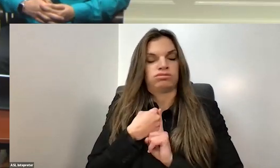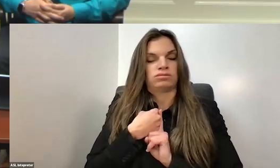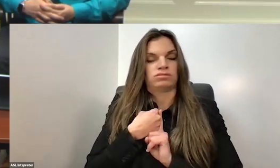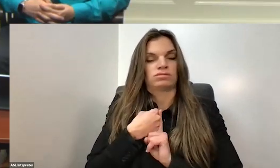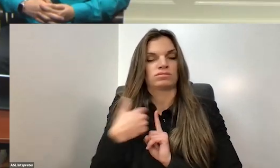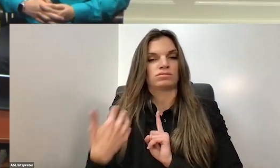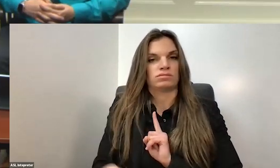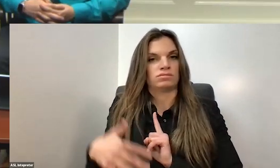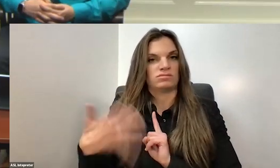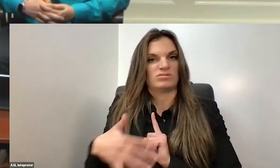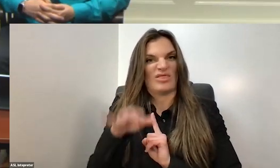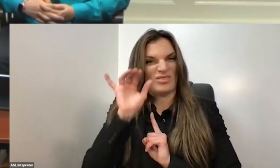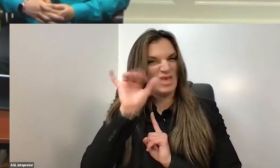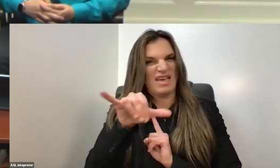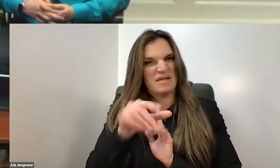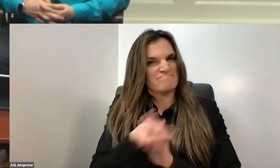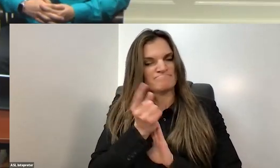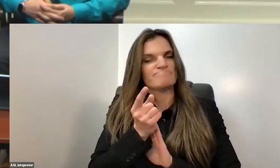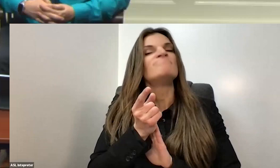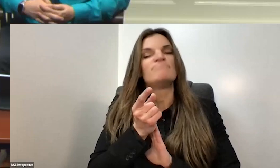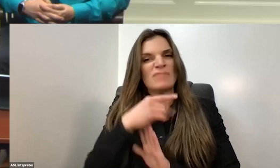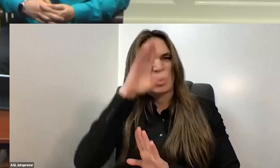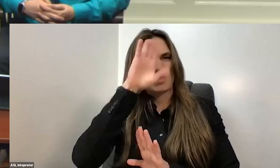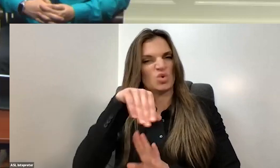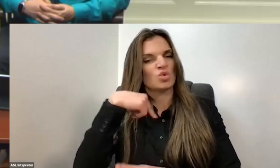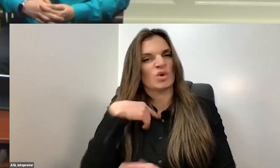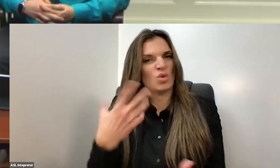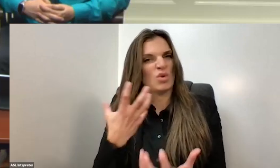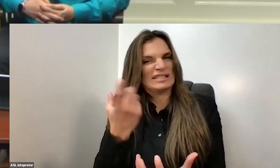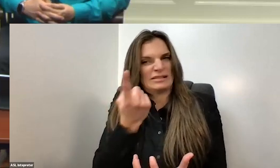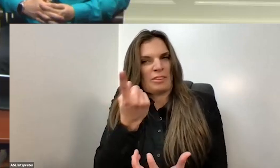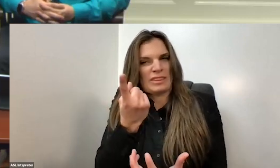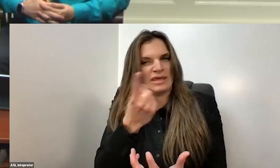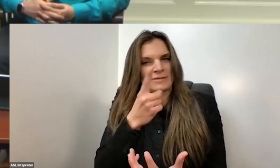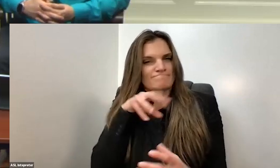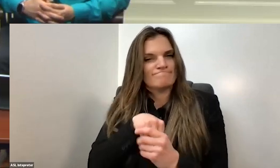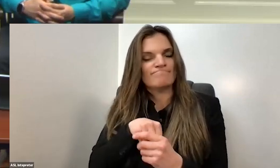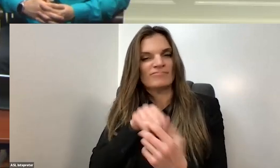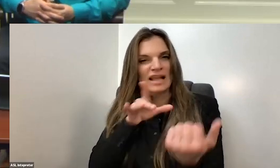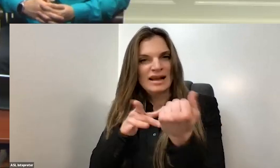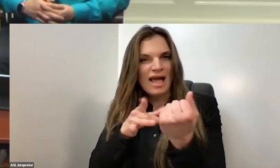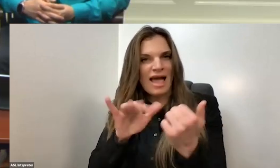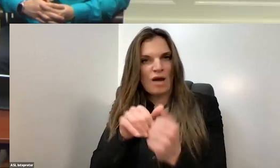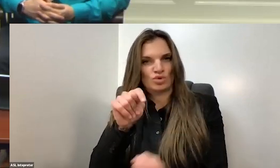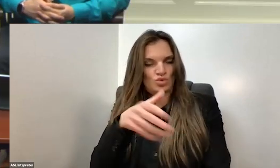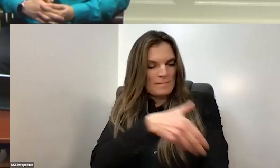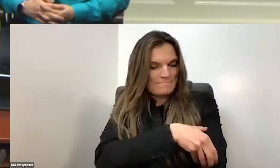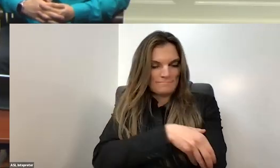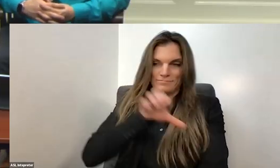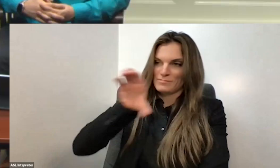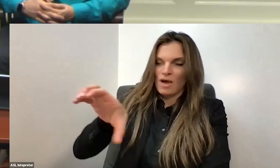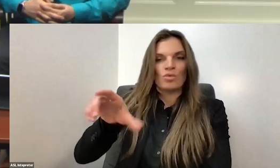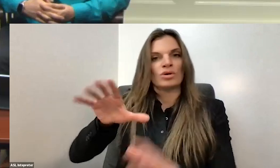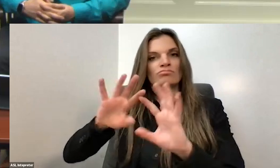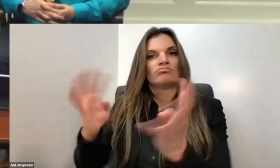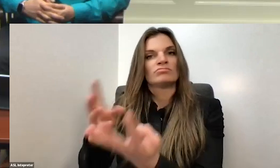that I was interested in something to do with technology and empowering people with disabilities. Now,